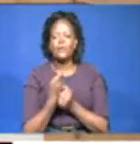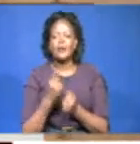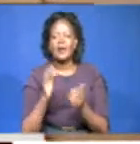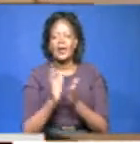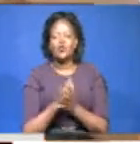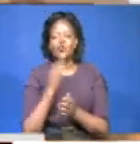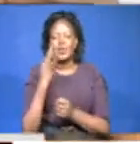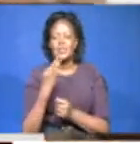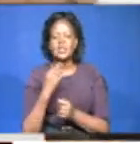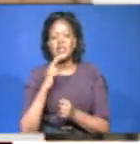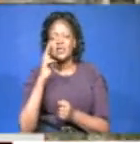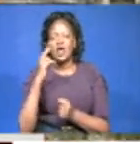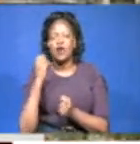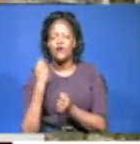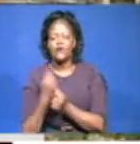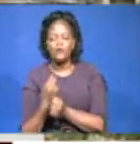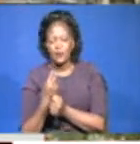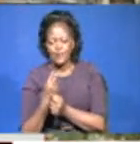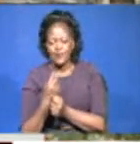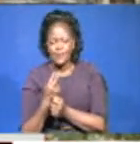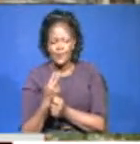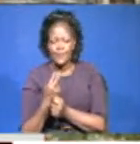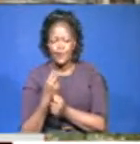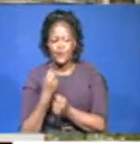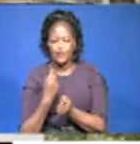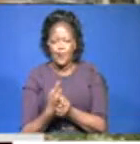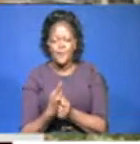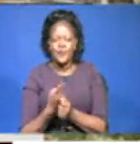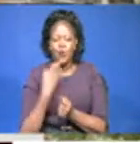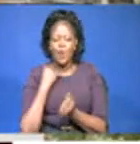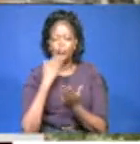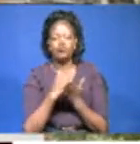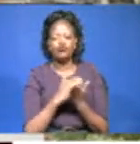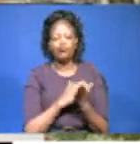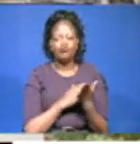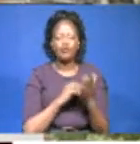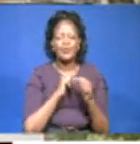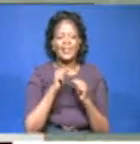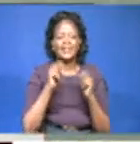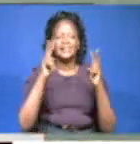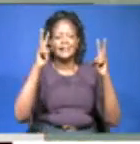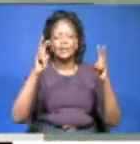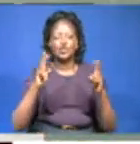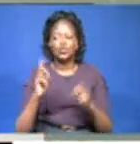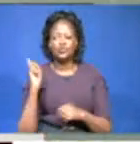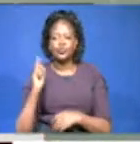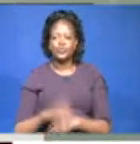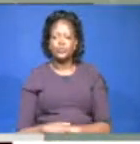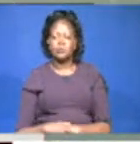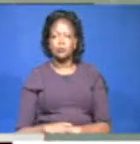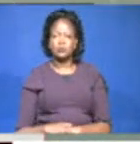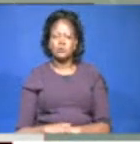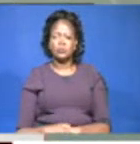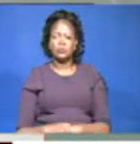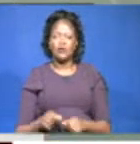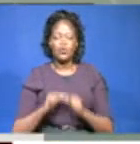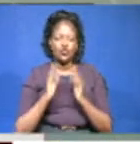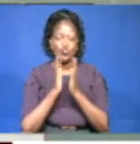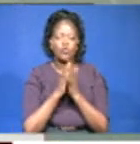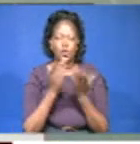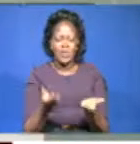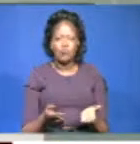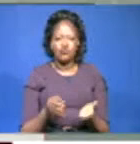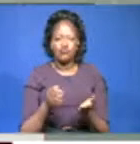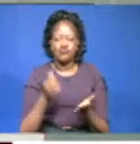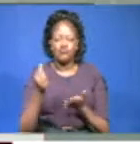2nd, this year, respectively, to record their statements over the matter. Allegations on irregular recruitment at